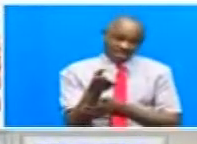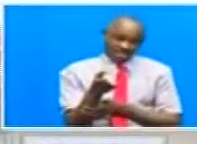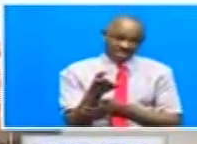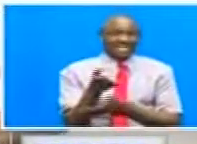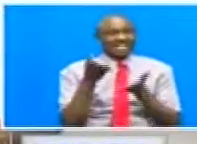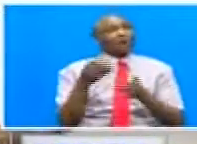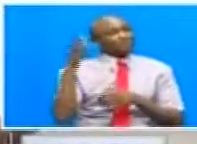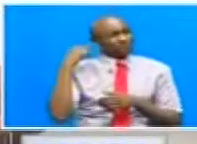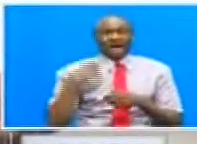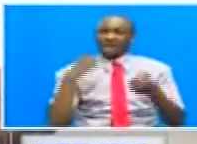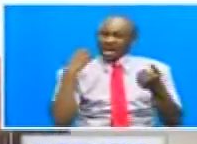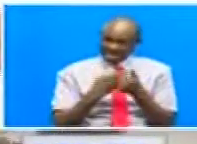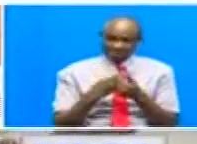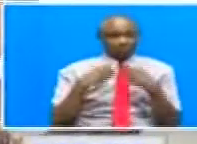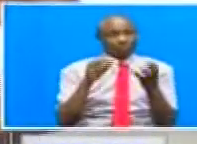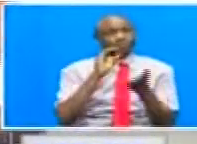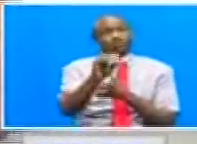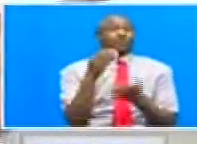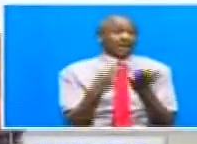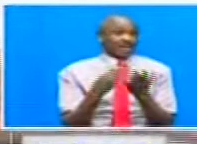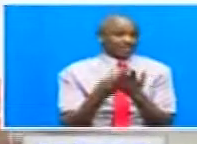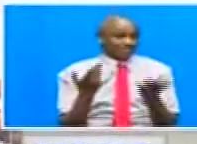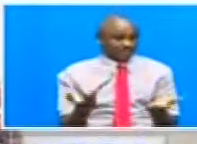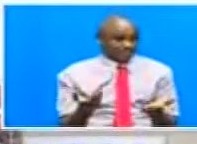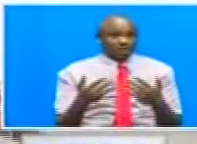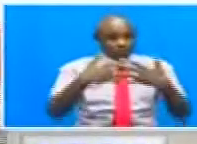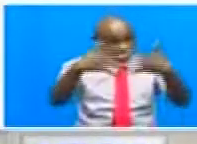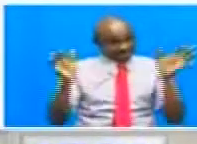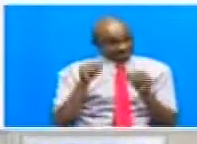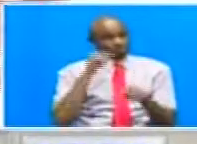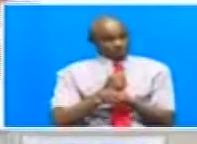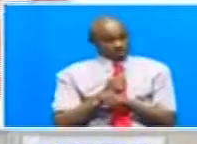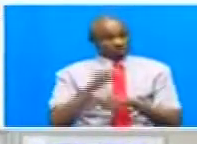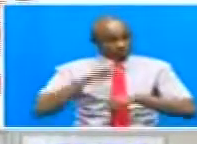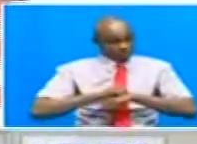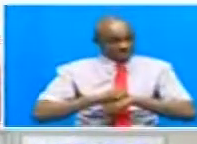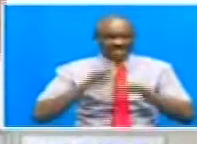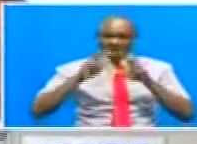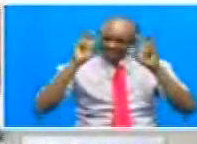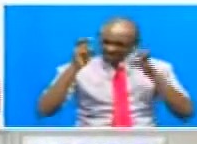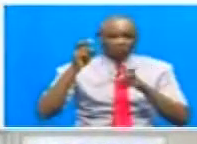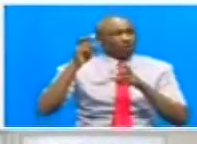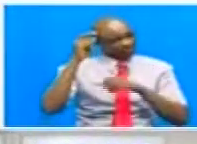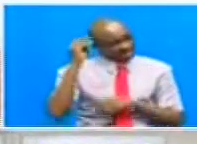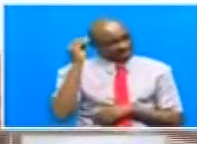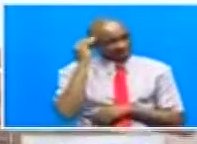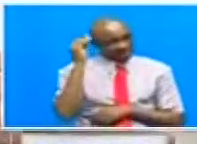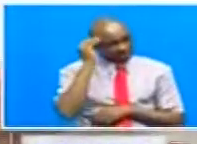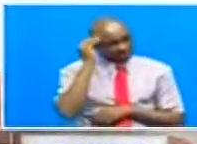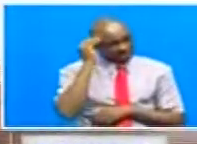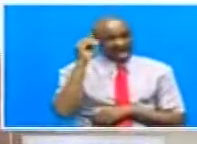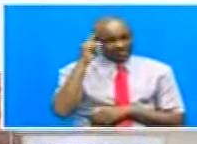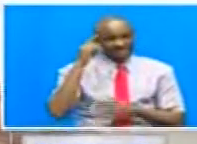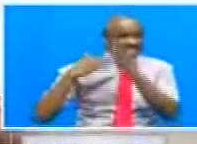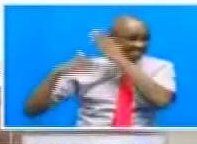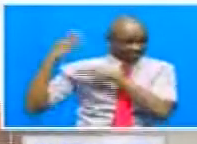terms of putting money, so that probably would be able to fence off the schools. So the issue of education, which historically